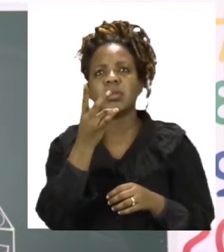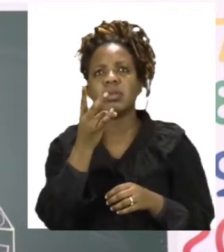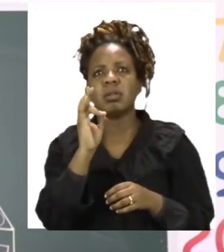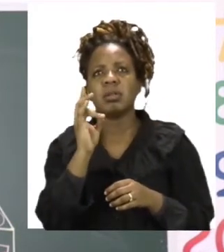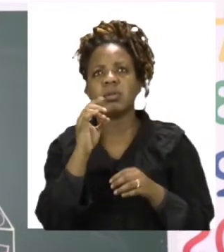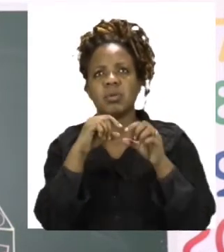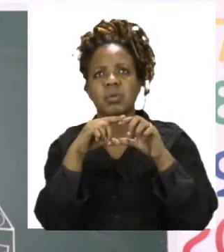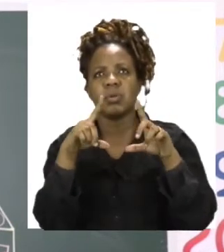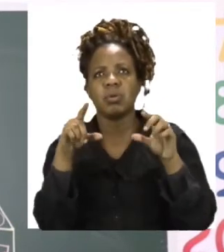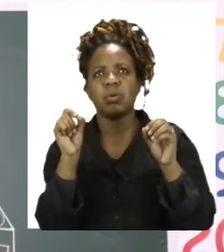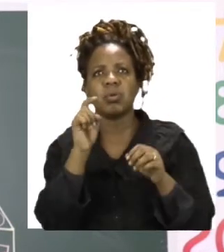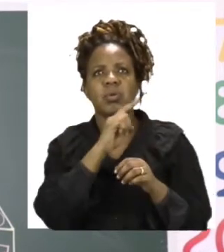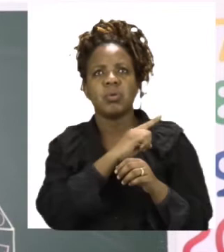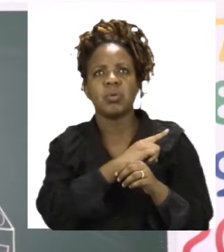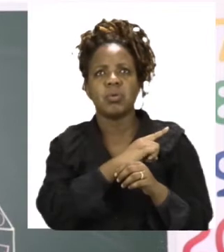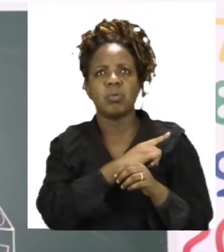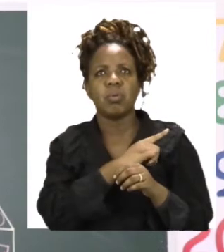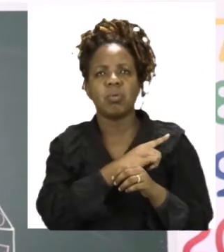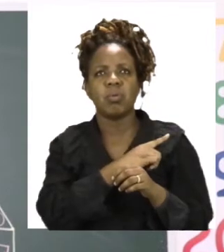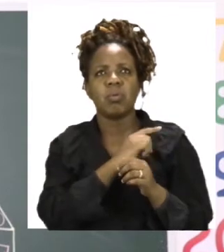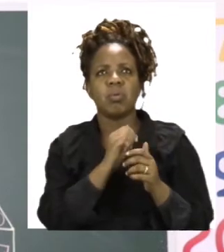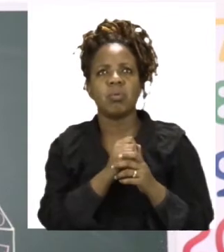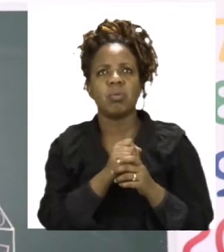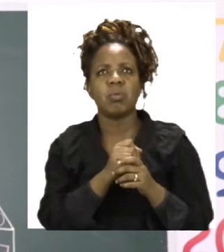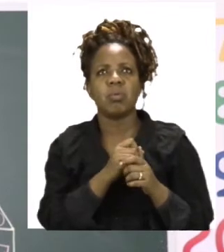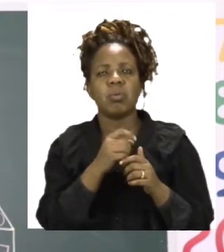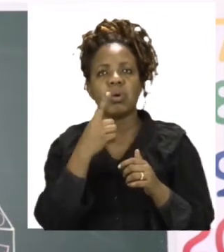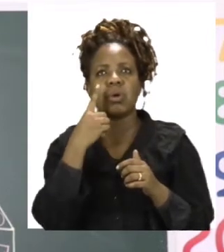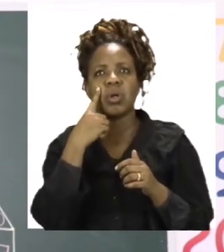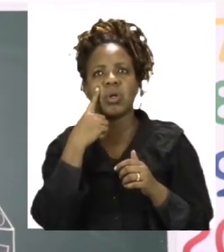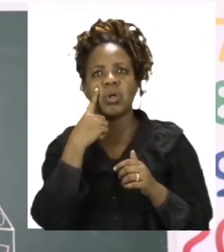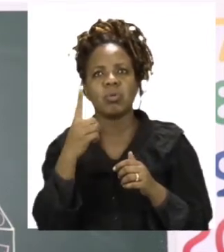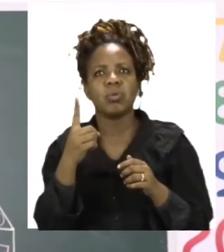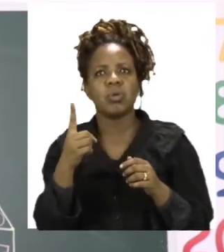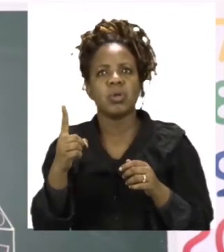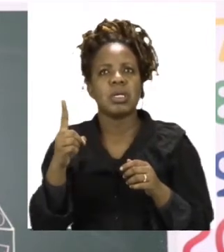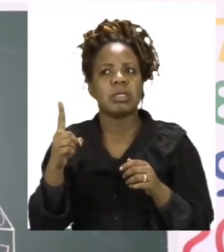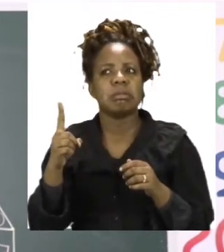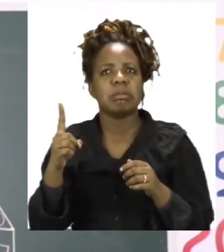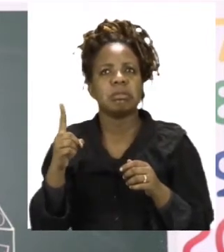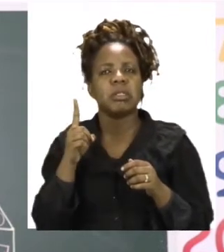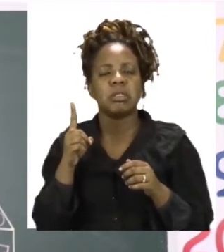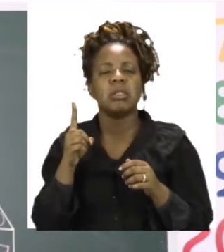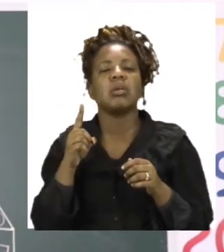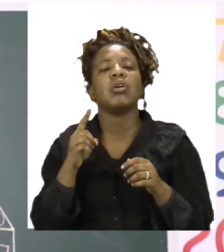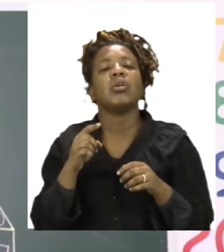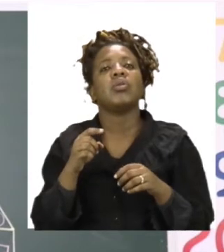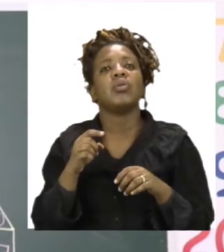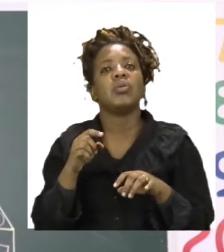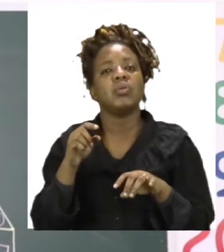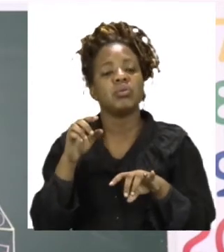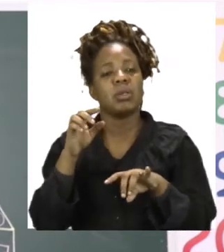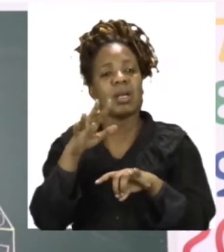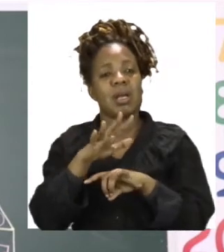he saw a dangerous animal in the road, and this is the